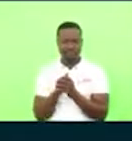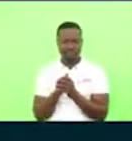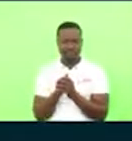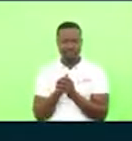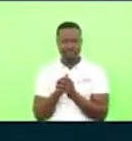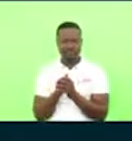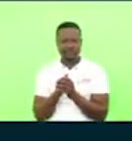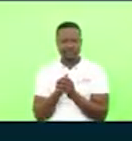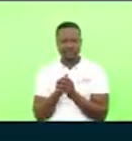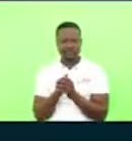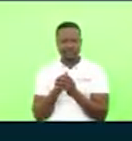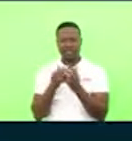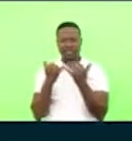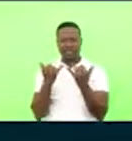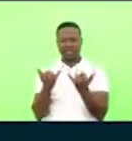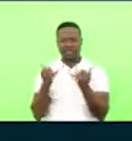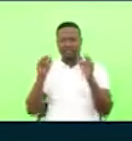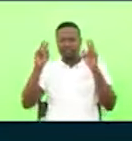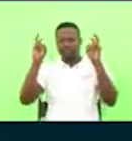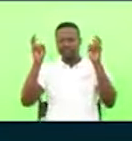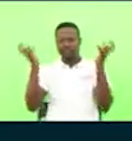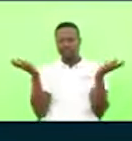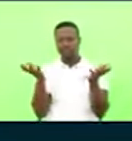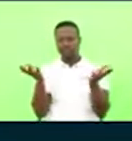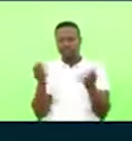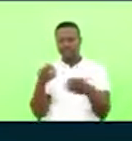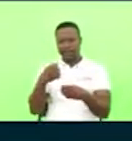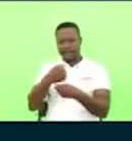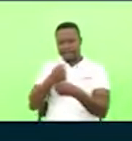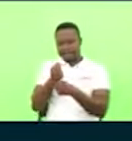The legacy of his resurrection. Now our theme is formed,